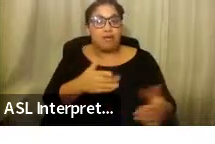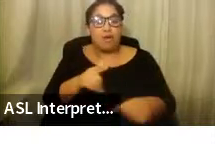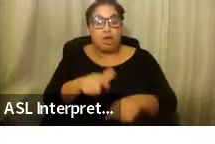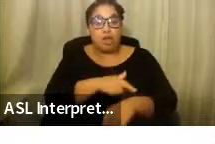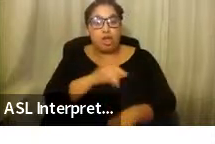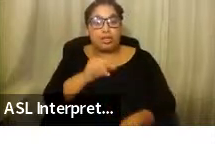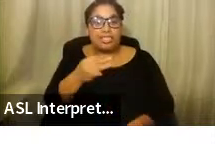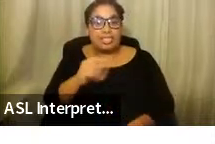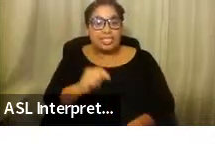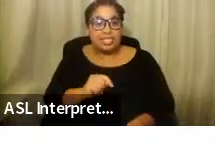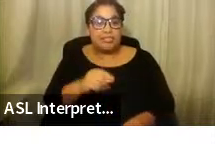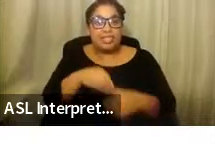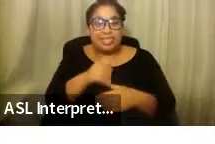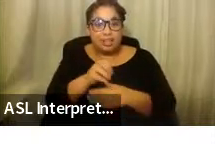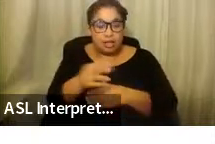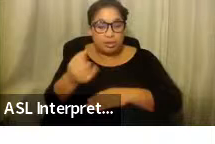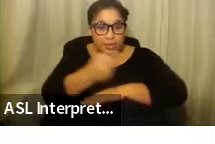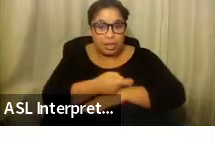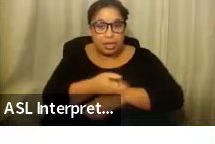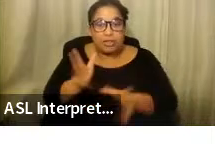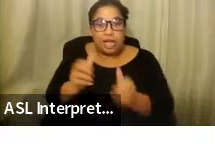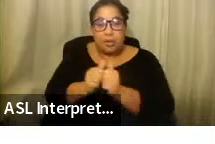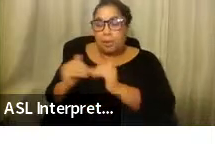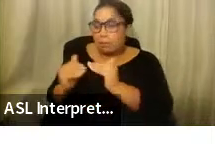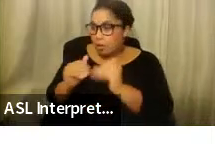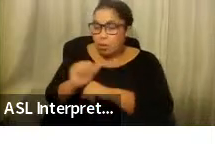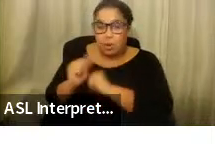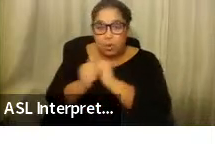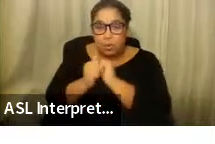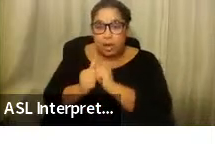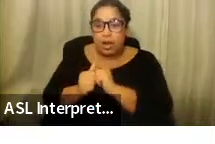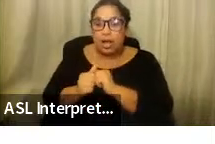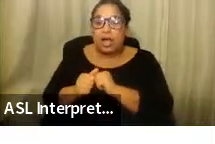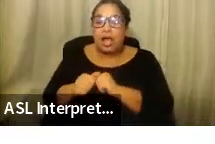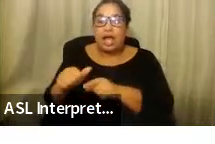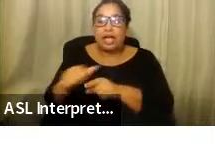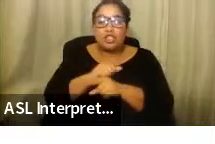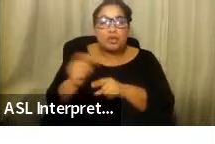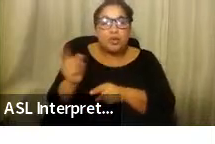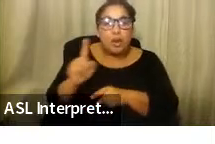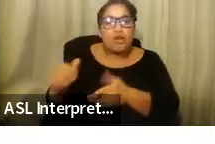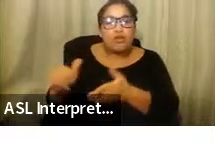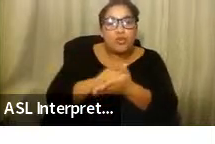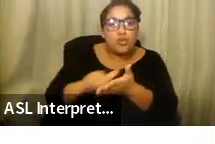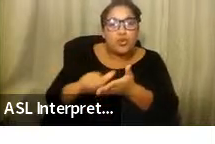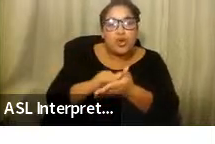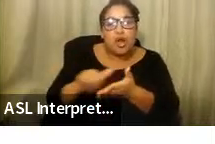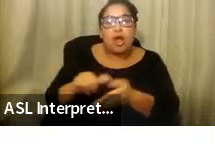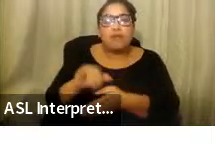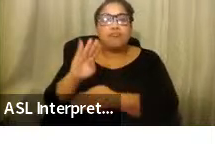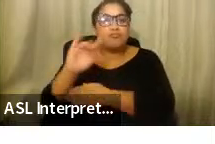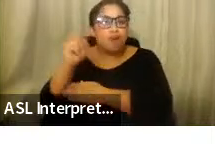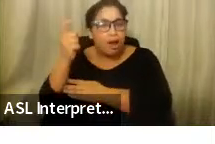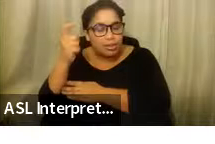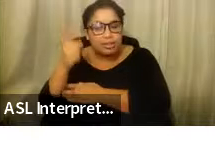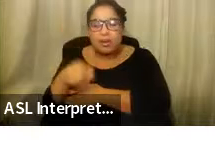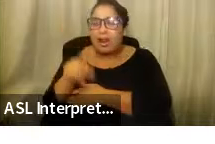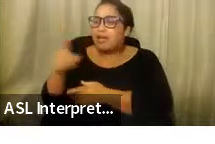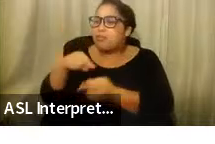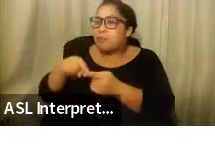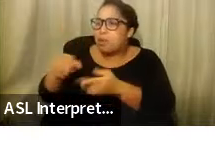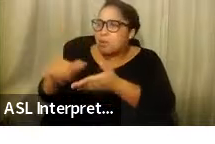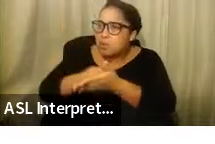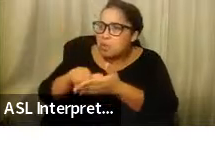in the ER today. And when I speak to my peers, I trained in the Boogie Down Bronx in New York. And when I ask my peers about the New